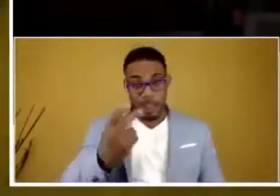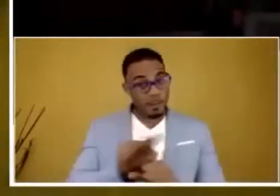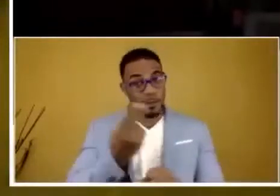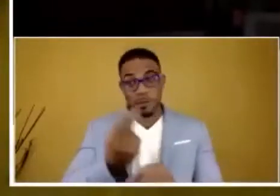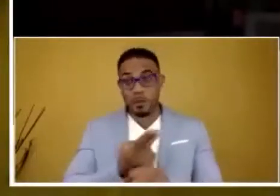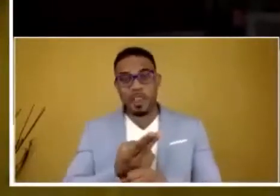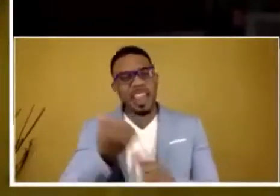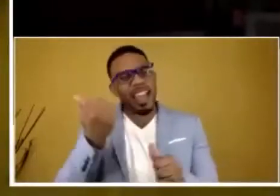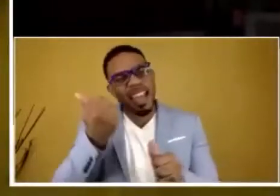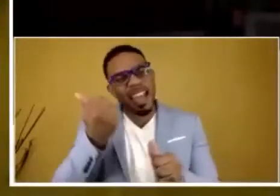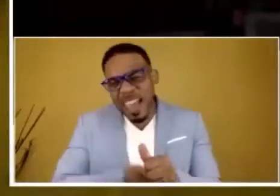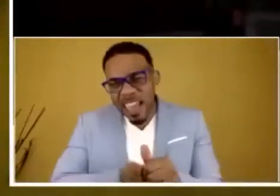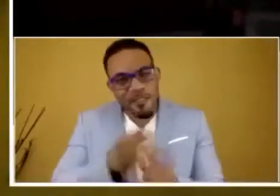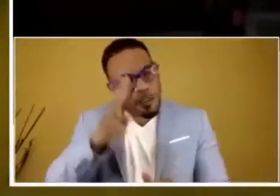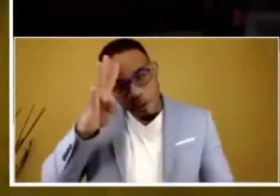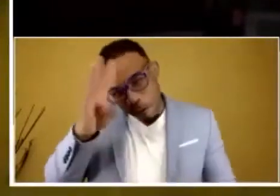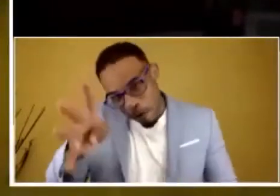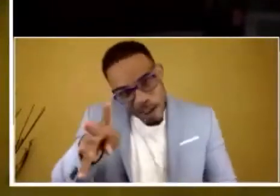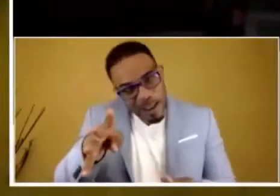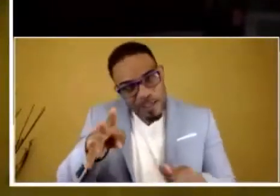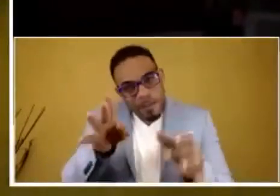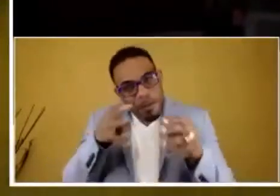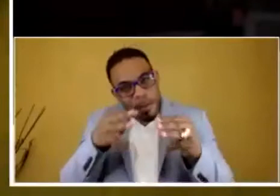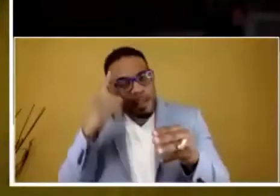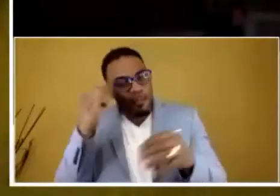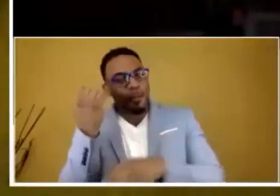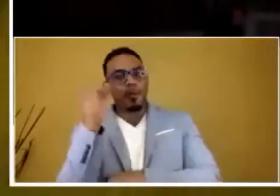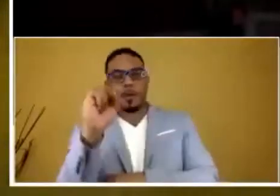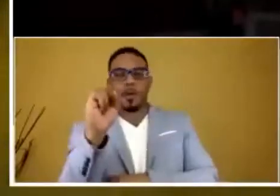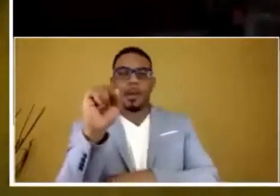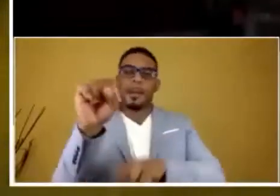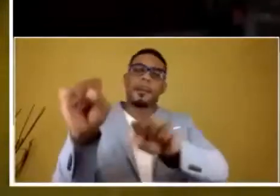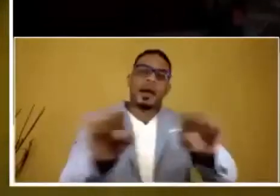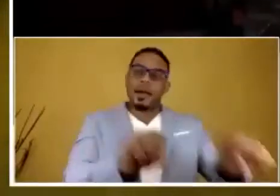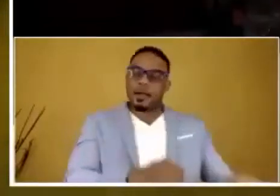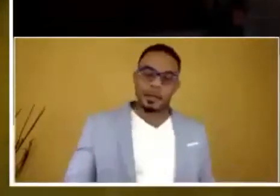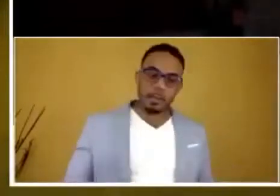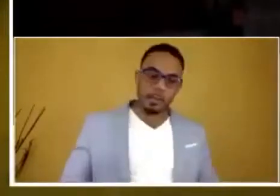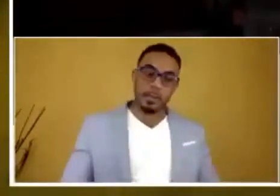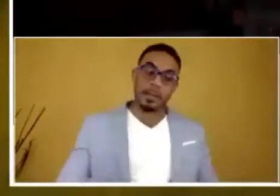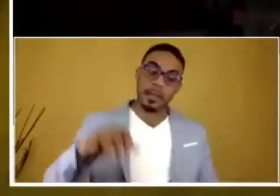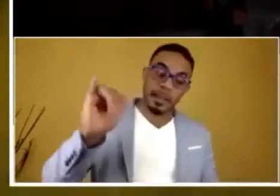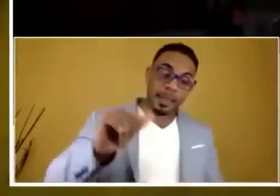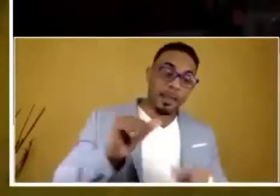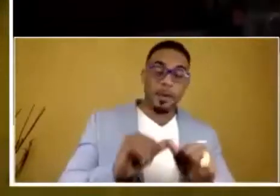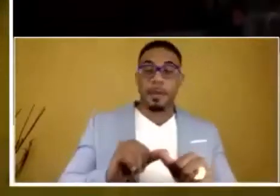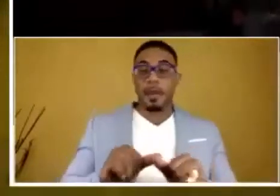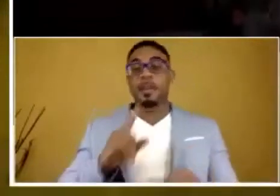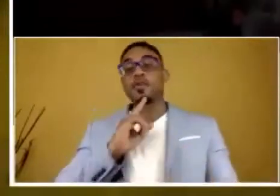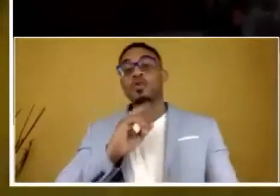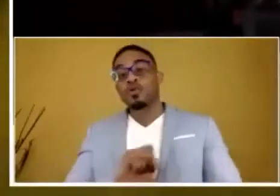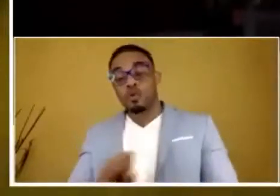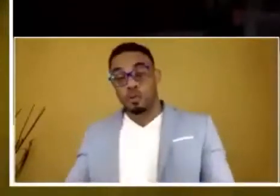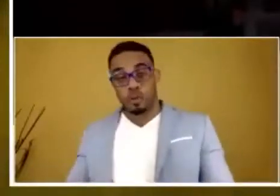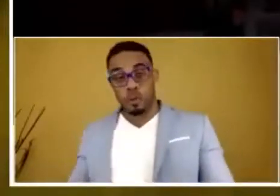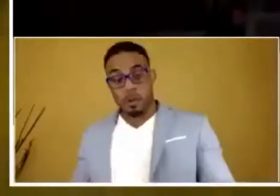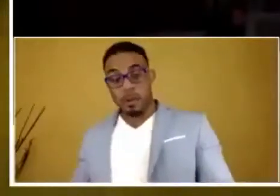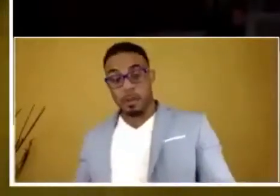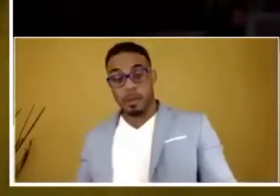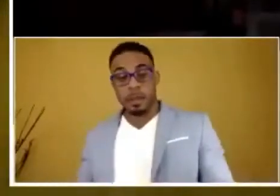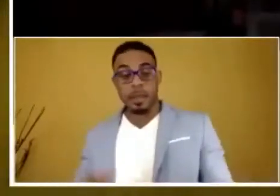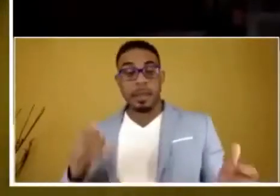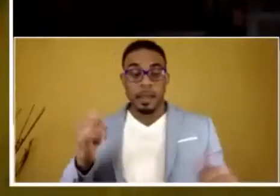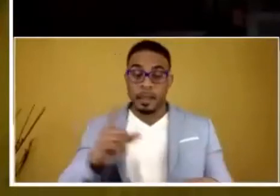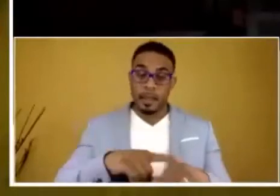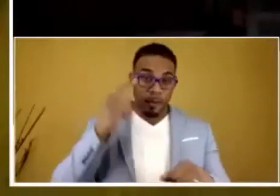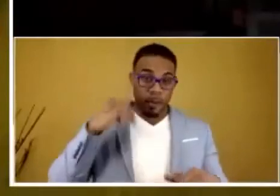every creative method of protest possible. That remains true. Now is the time for us to